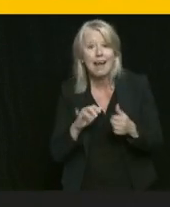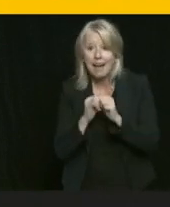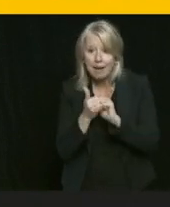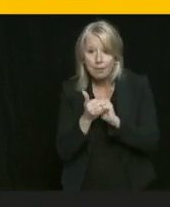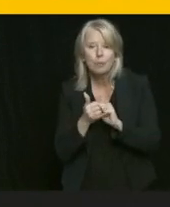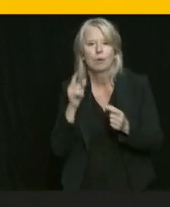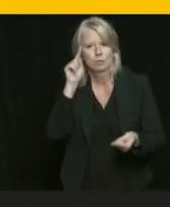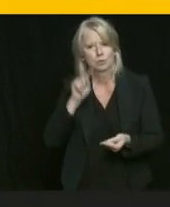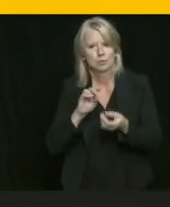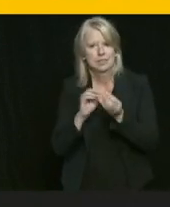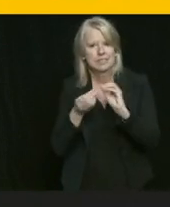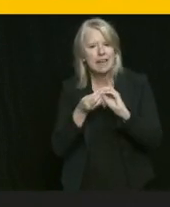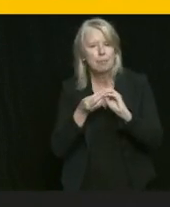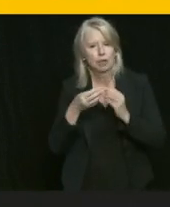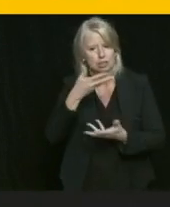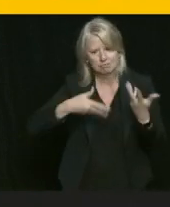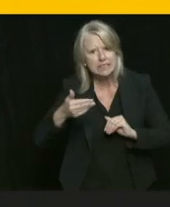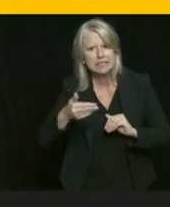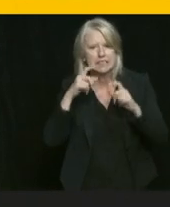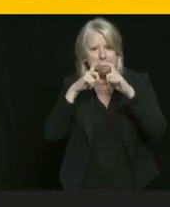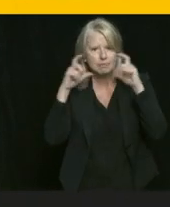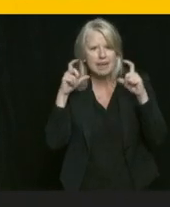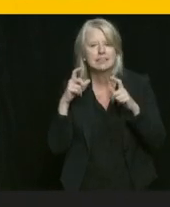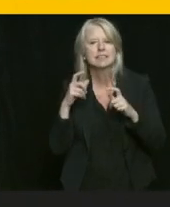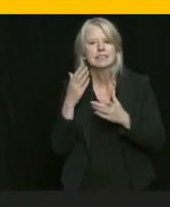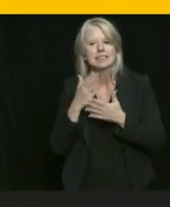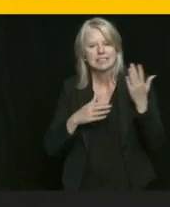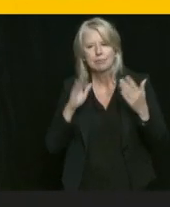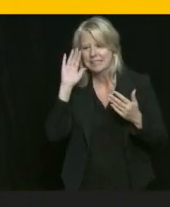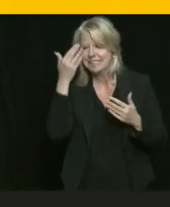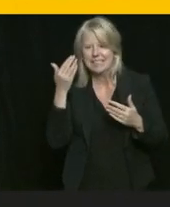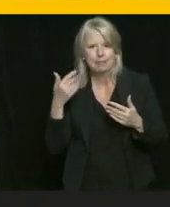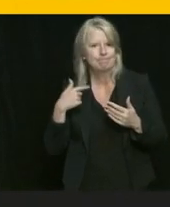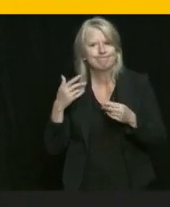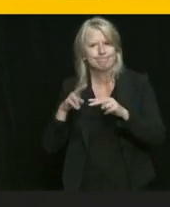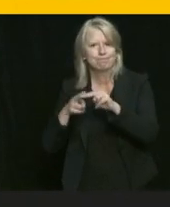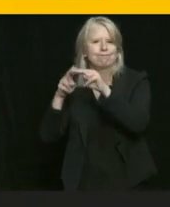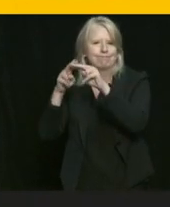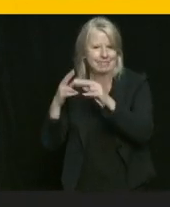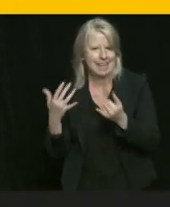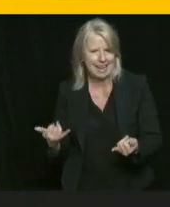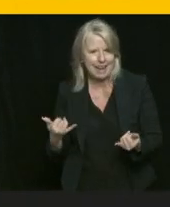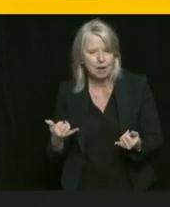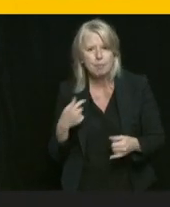reduce contacts to the best of our ability while we have lost our lead.